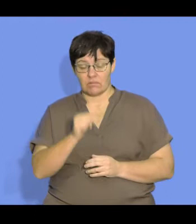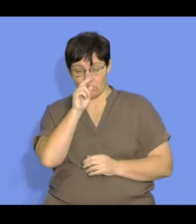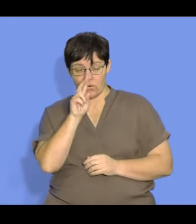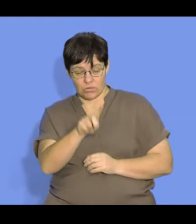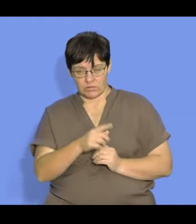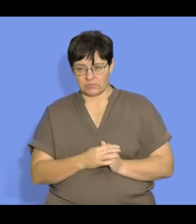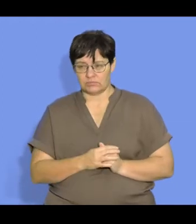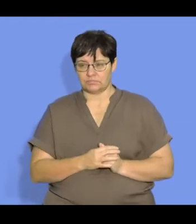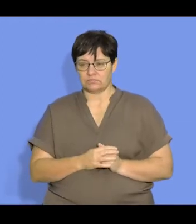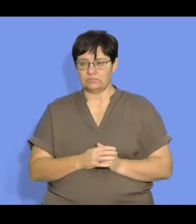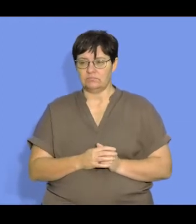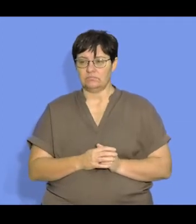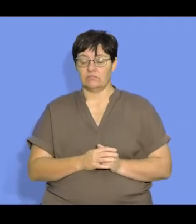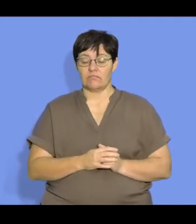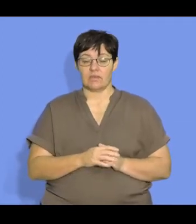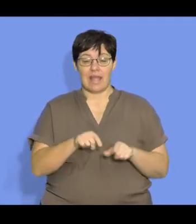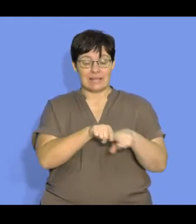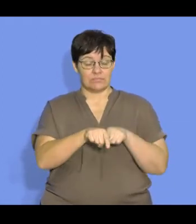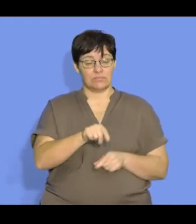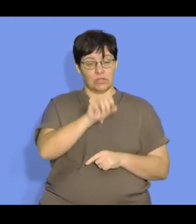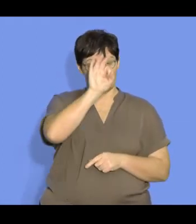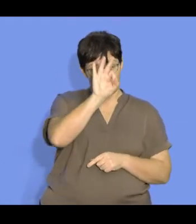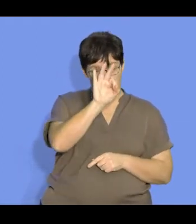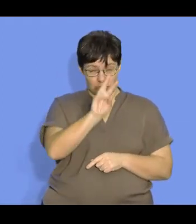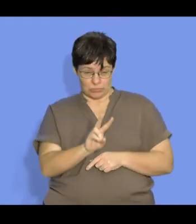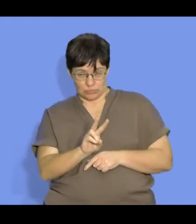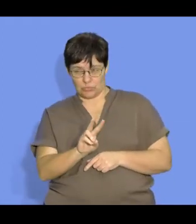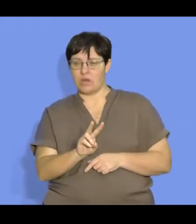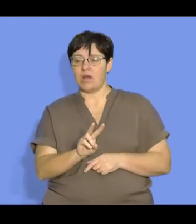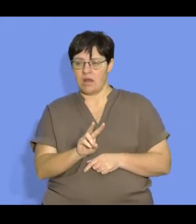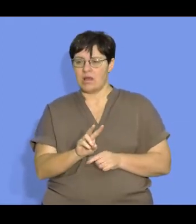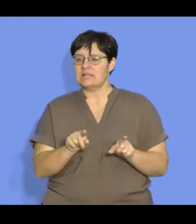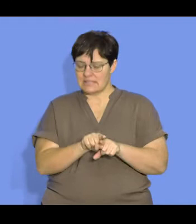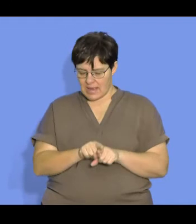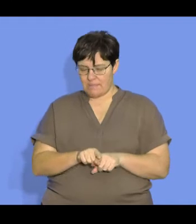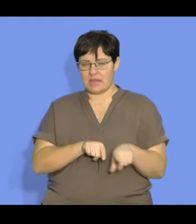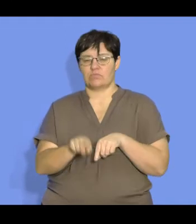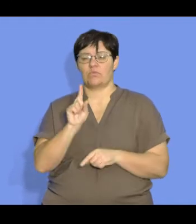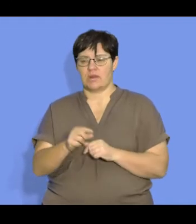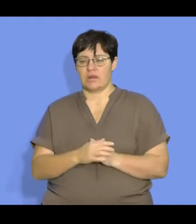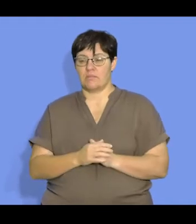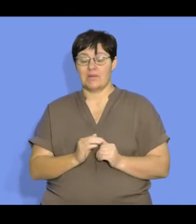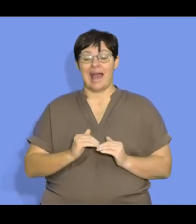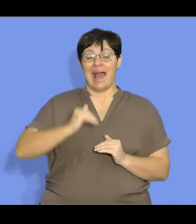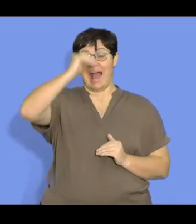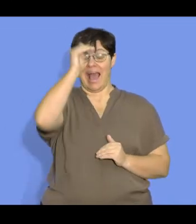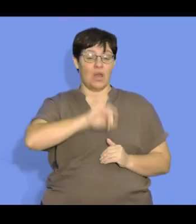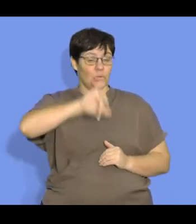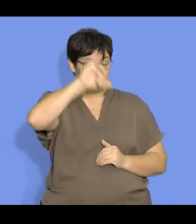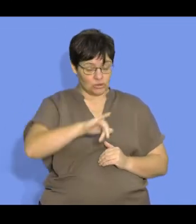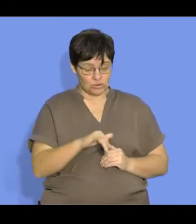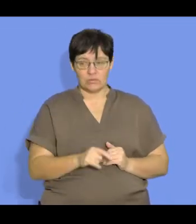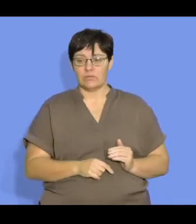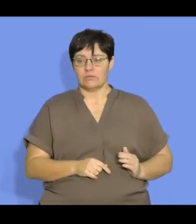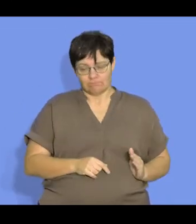we look at this case, experiment 3 and 2, you can see, and experiment 1, the one with the highest rate